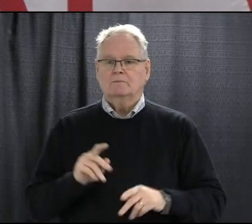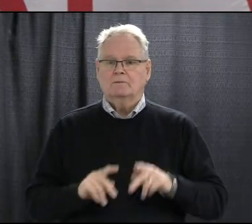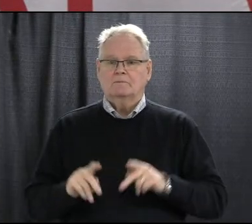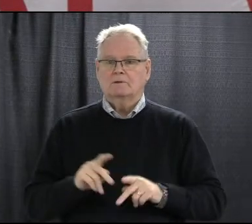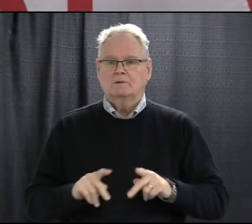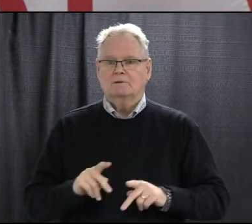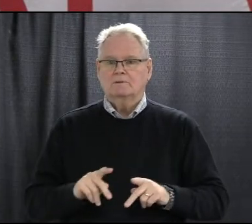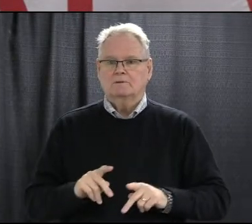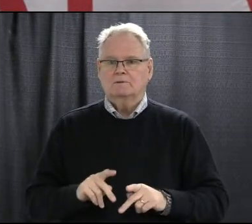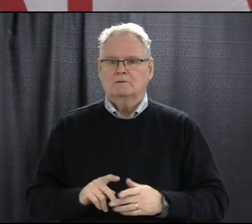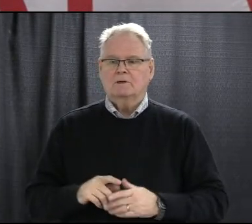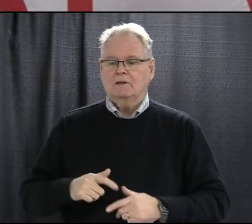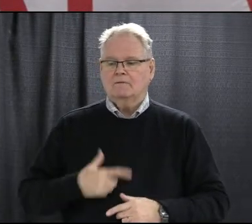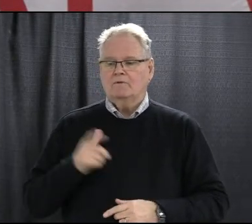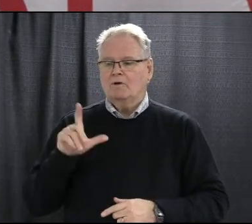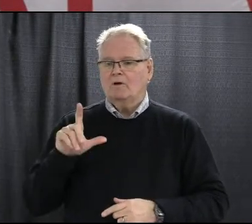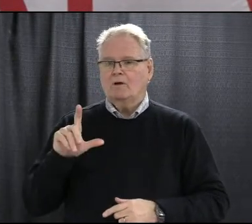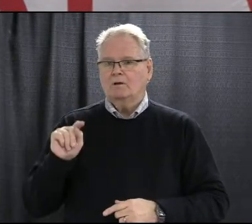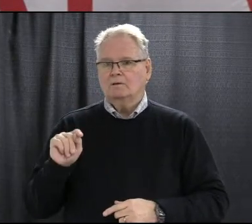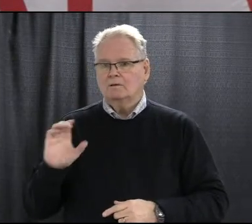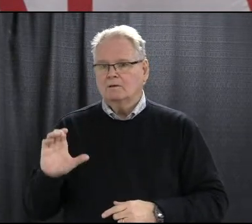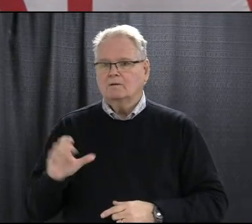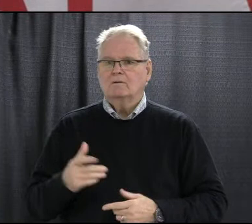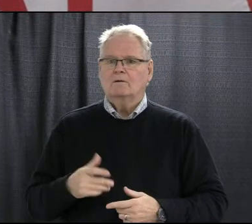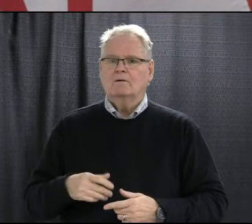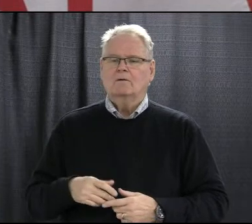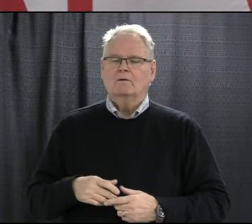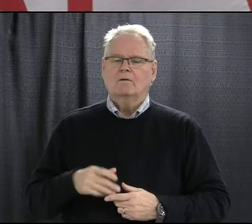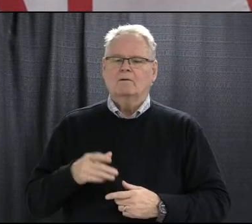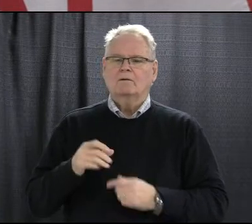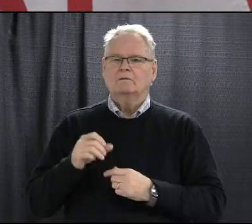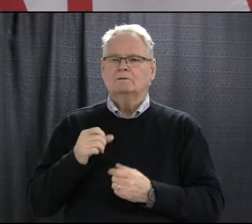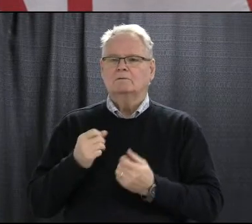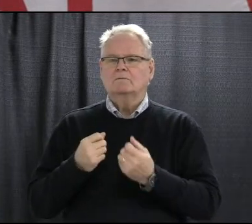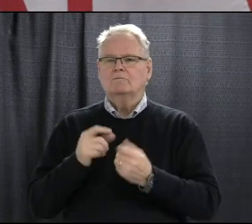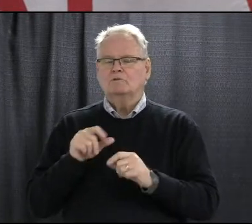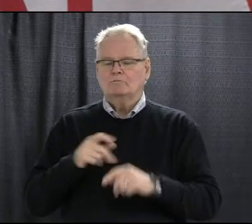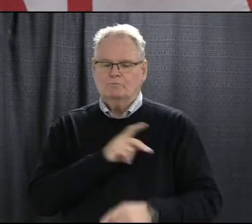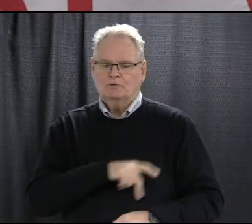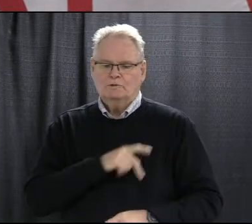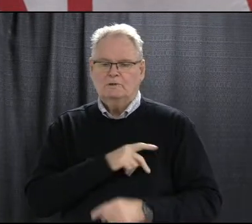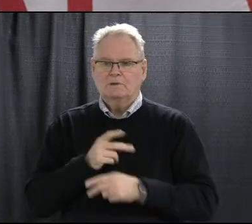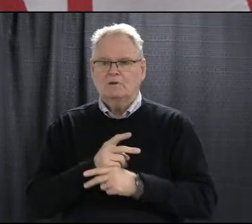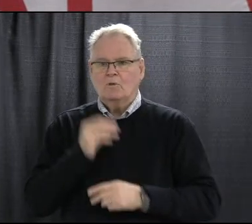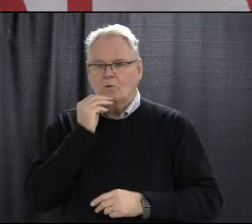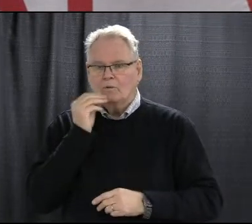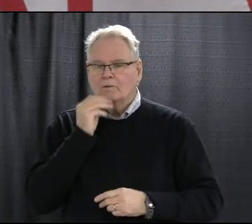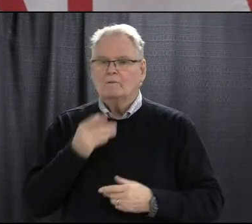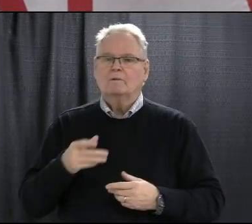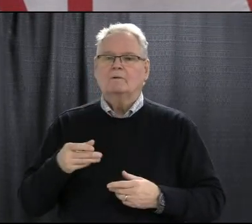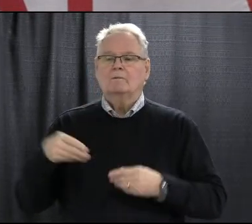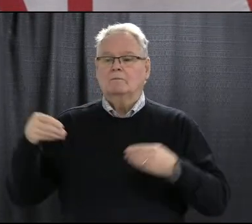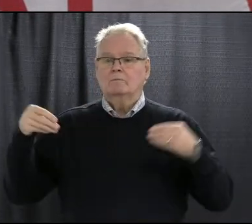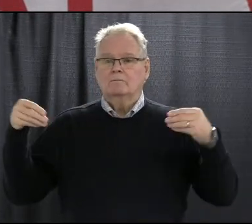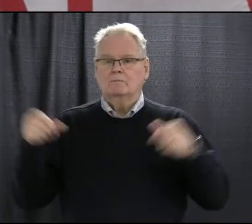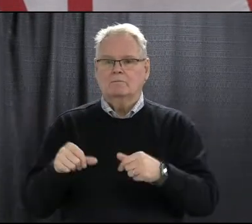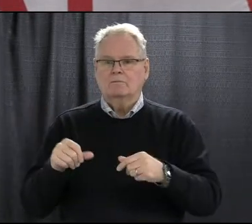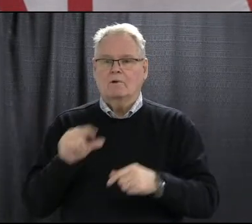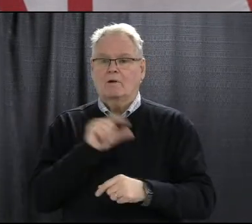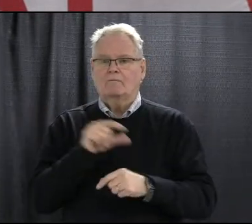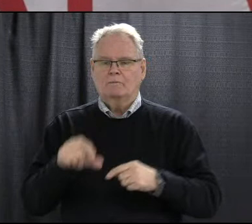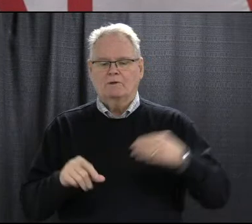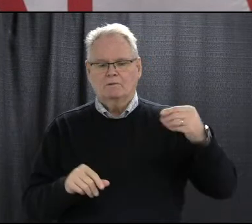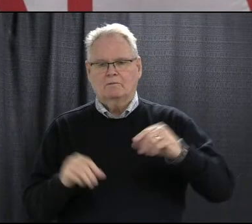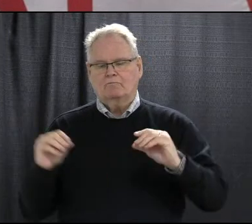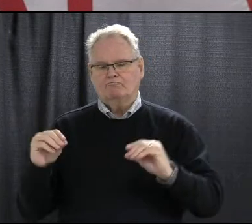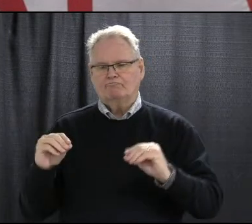care homes and community care homes, which support operators to accept more residents who require higher levels